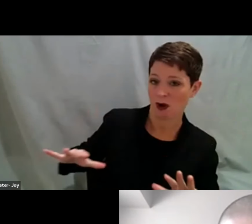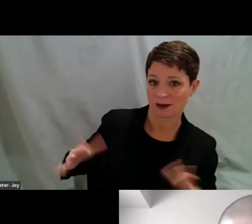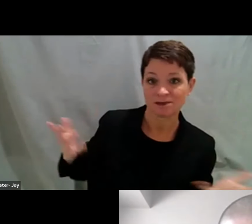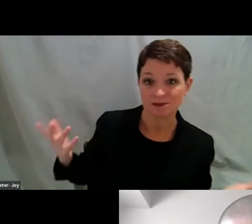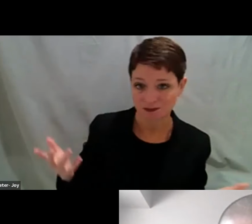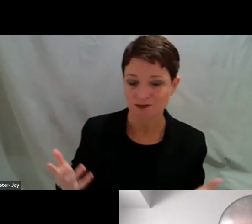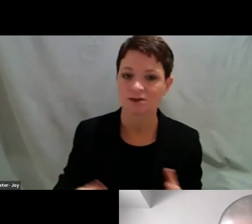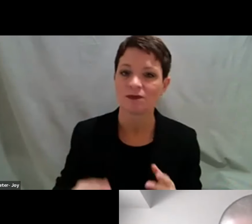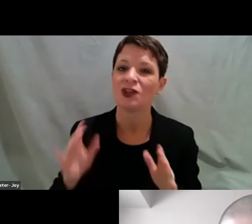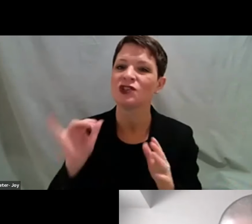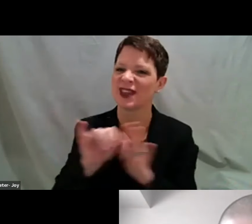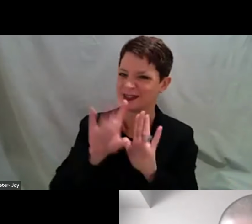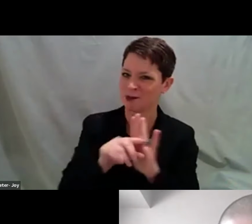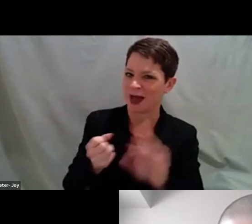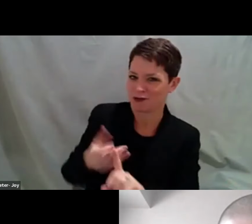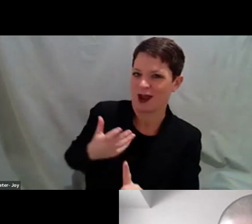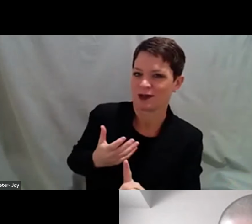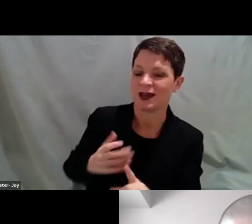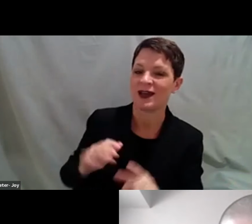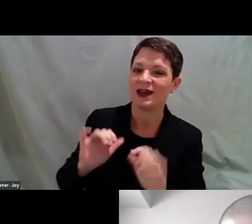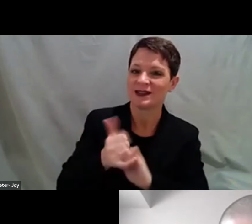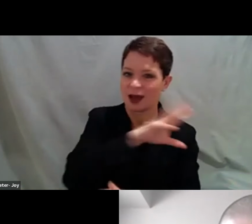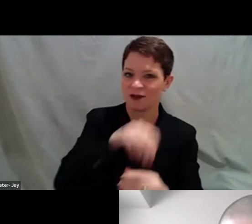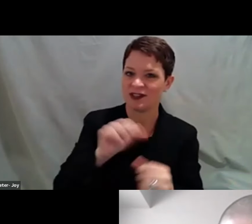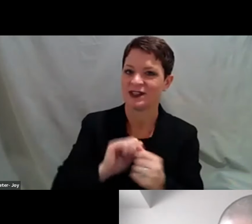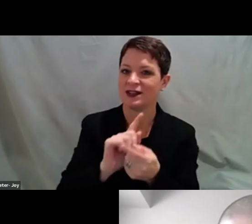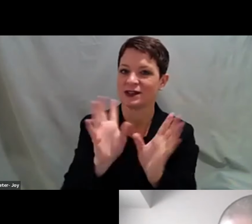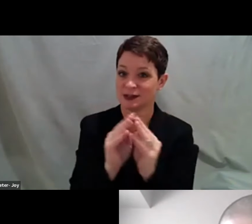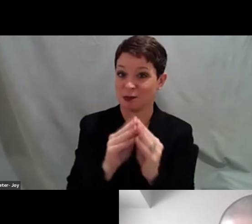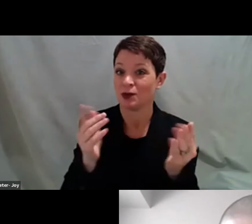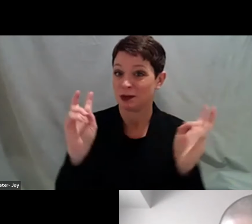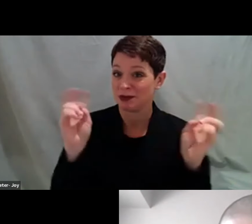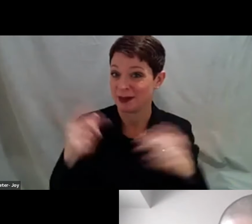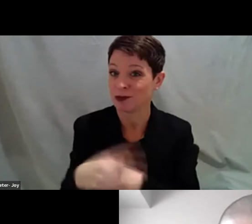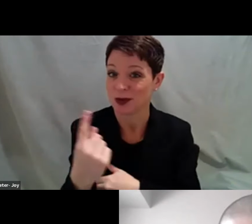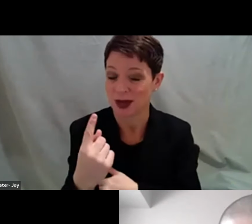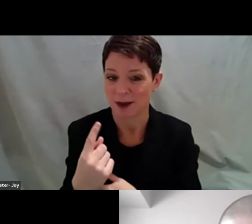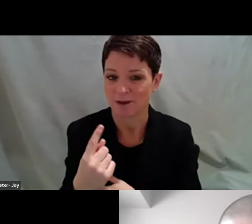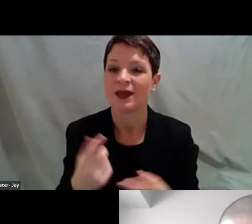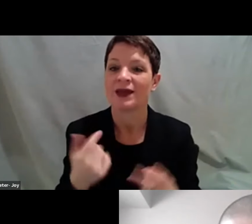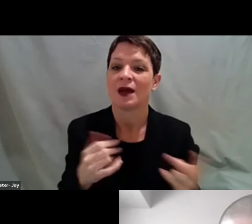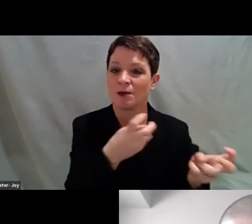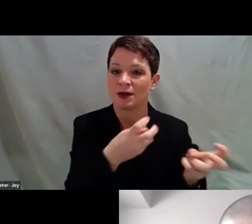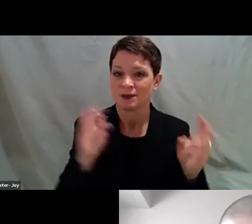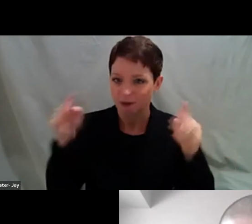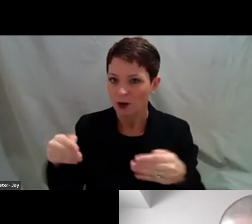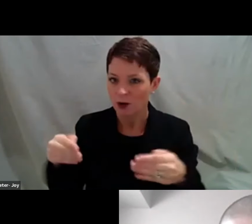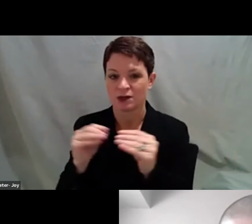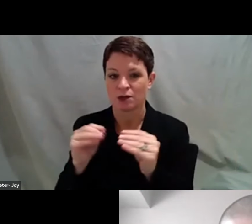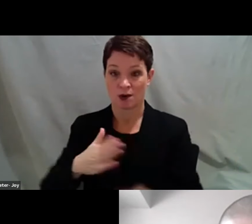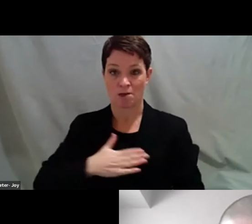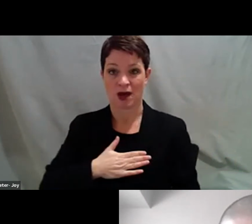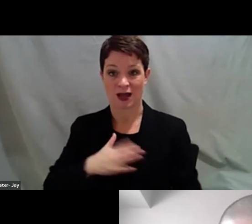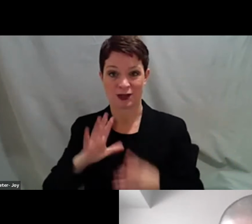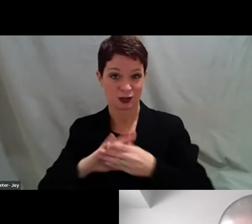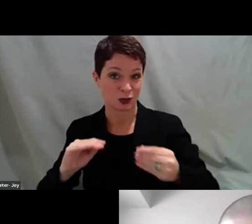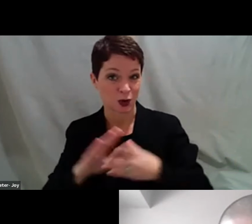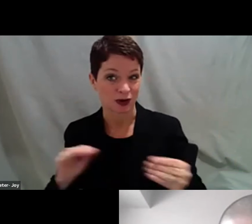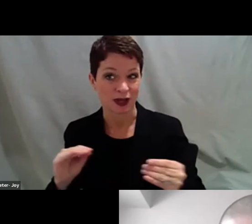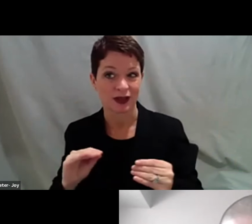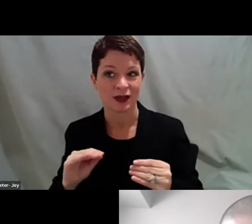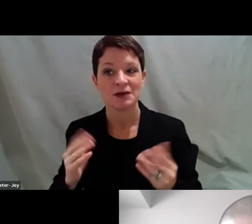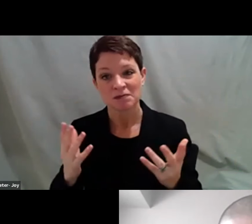the backdrop. That's how all of this fits into the symposium themes. I'm going to turn now to talking a little bit about my own story, which is, of